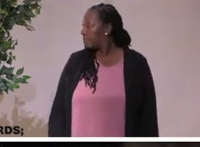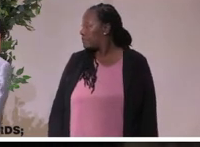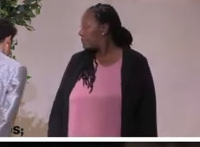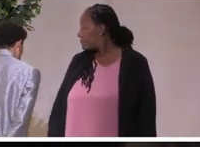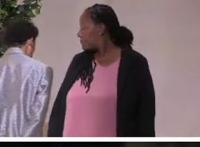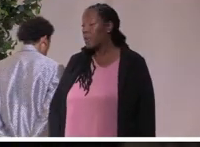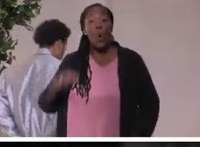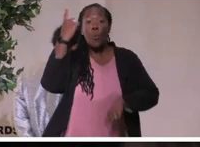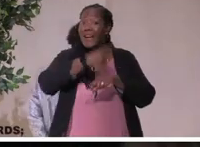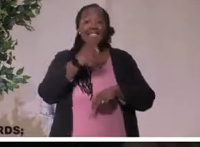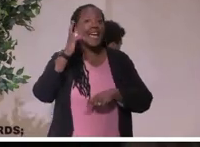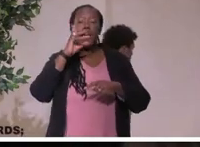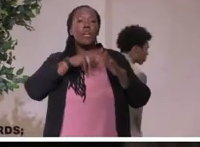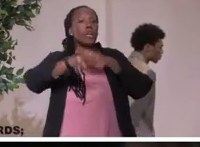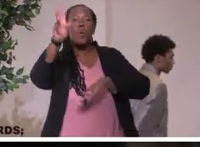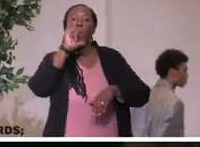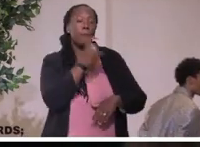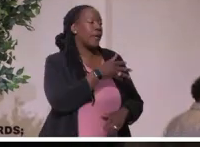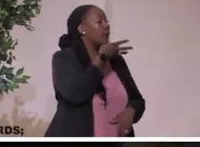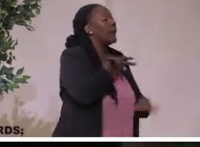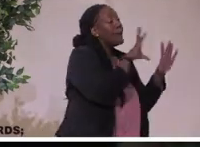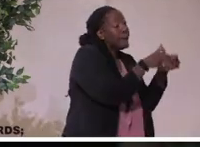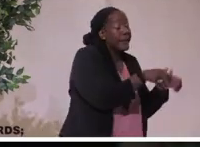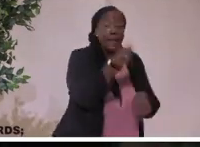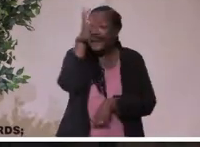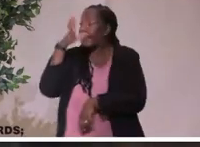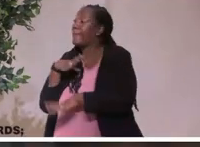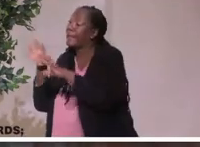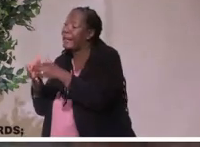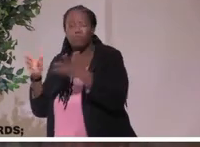there won't be women's wear fabrics and men's wear fabrics, it'll just be fabrics.